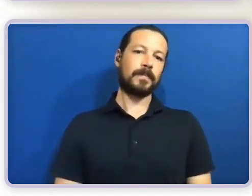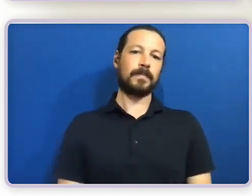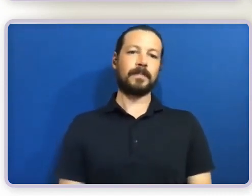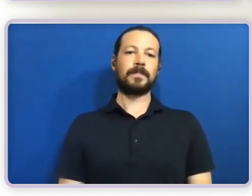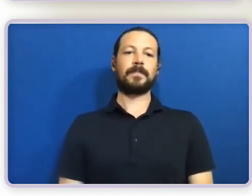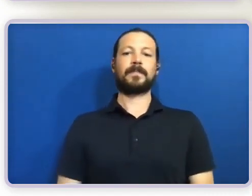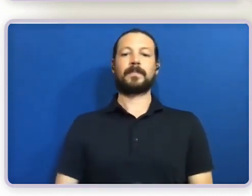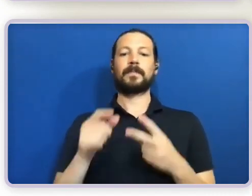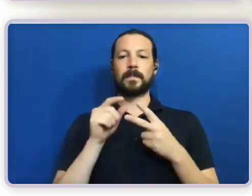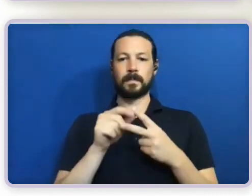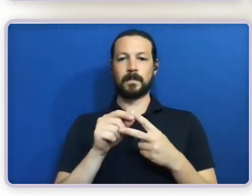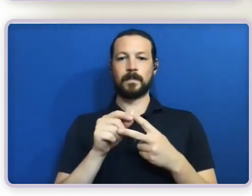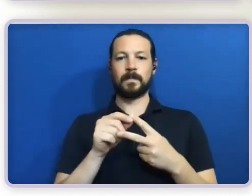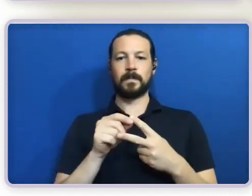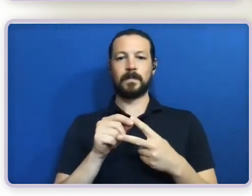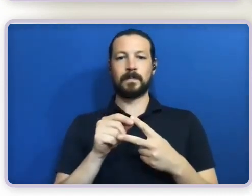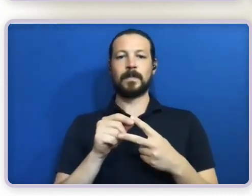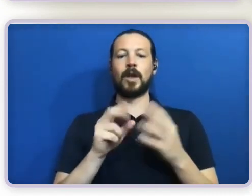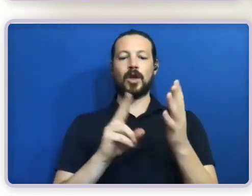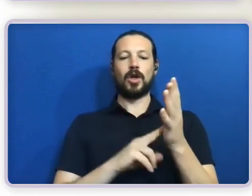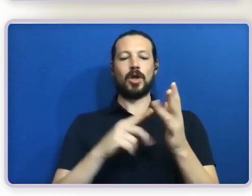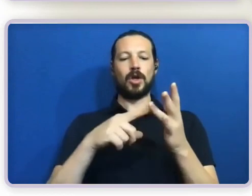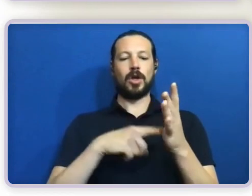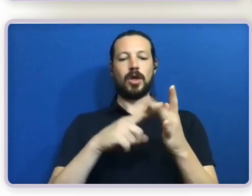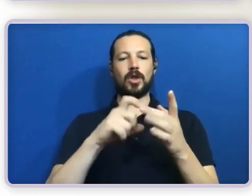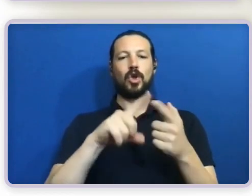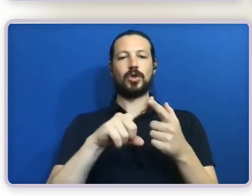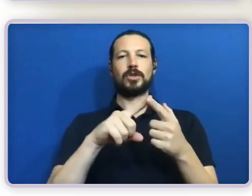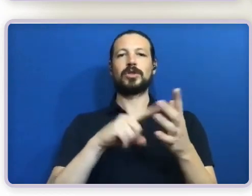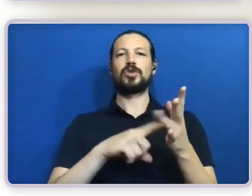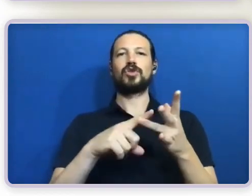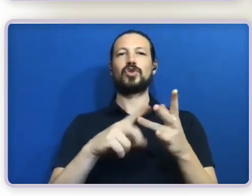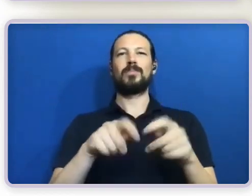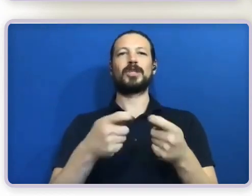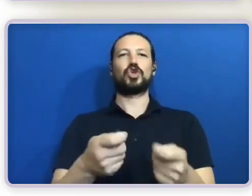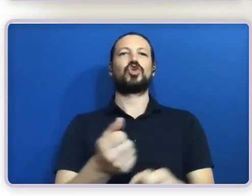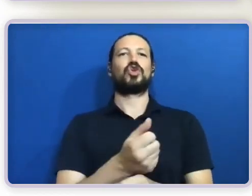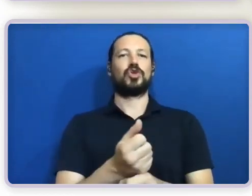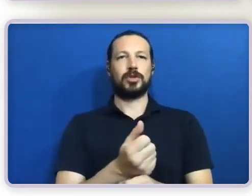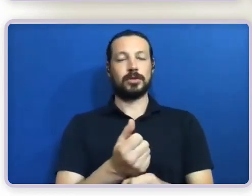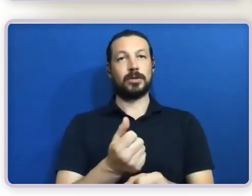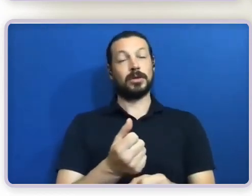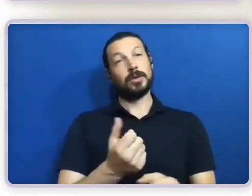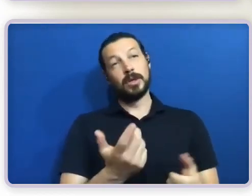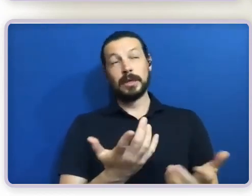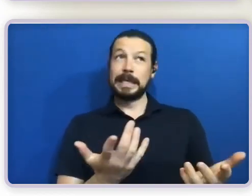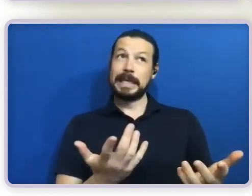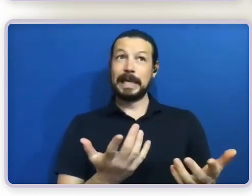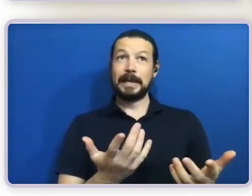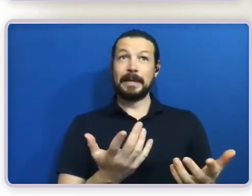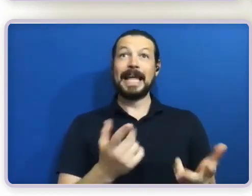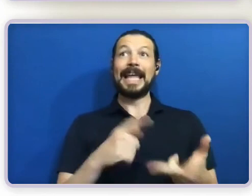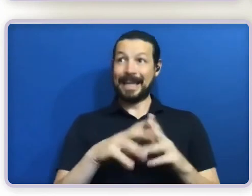So a notice to produce is probably not going to happen completely by surprise.